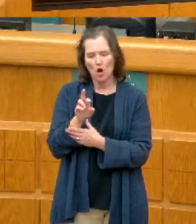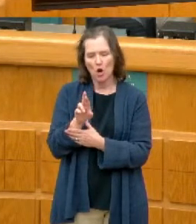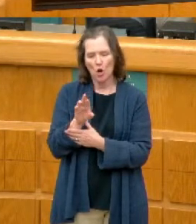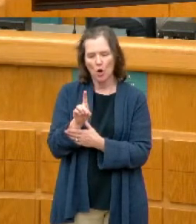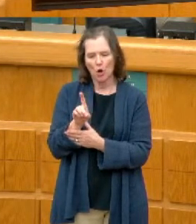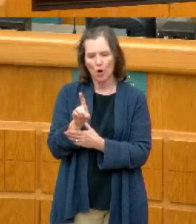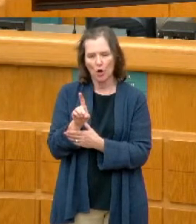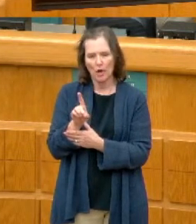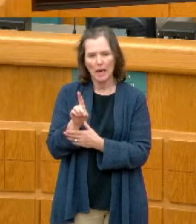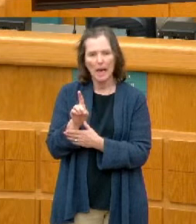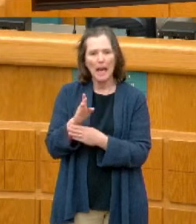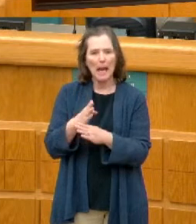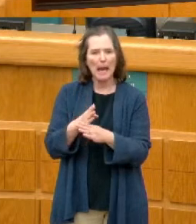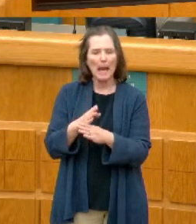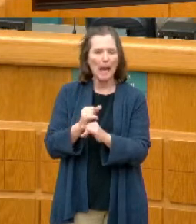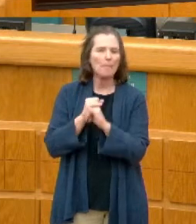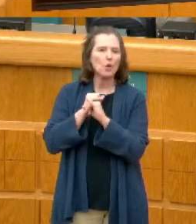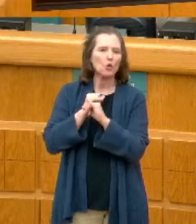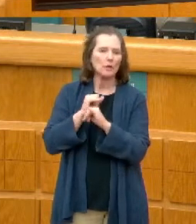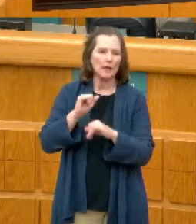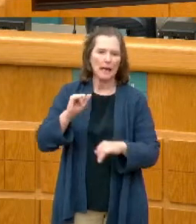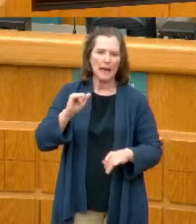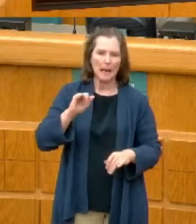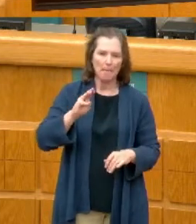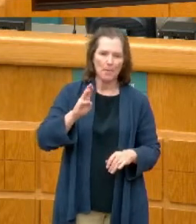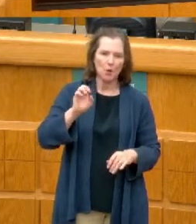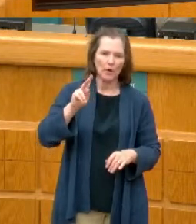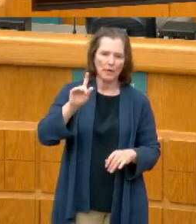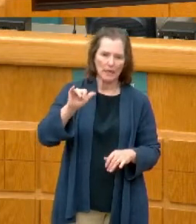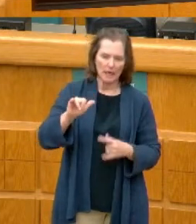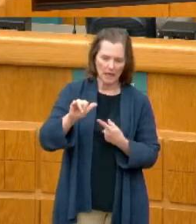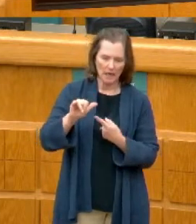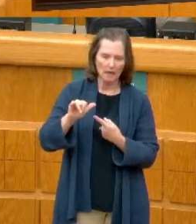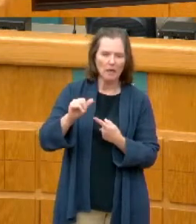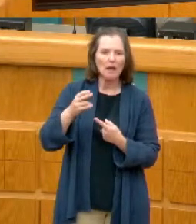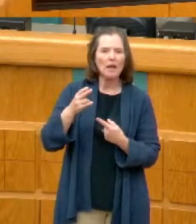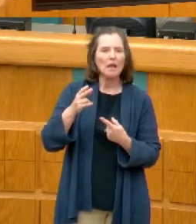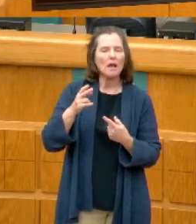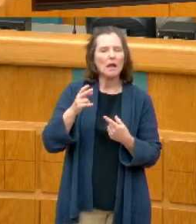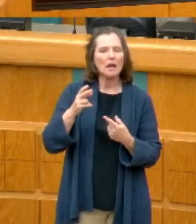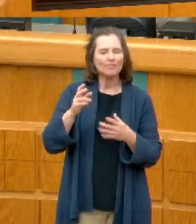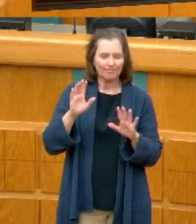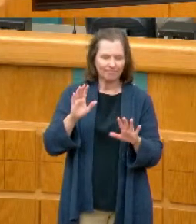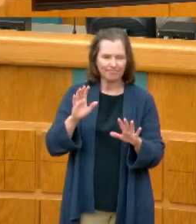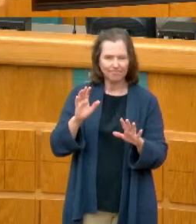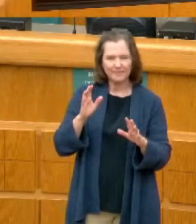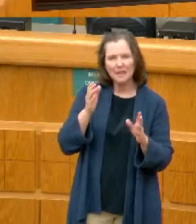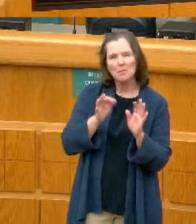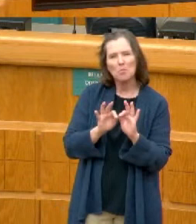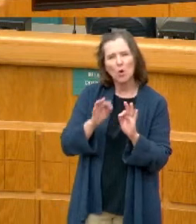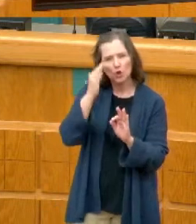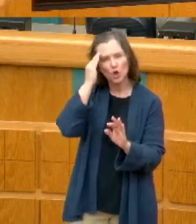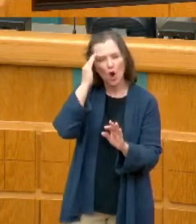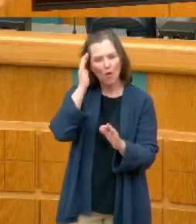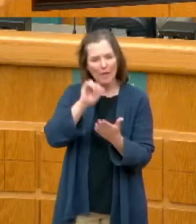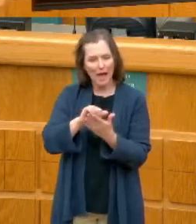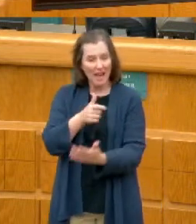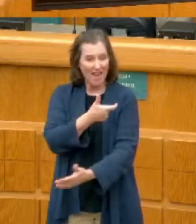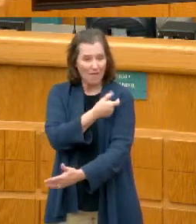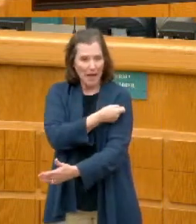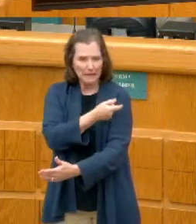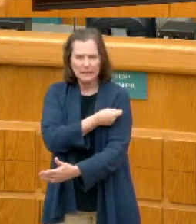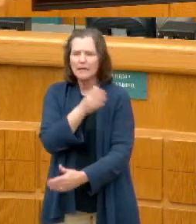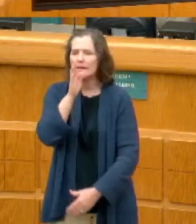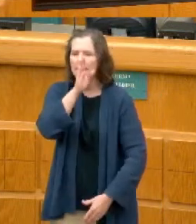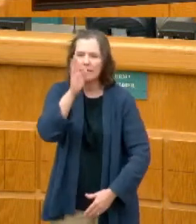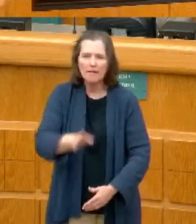No vaccine is 100% effective. That's why we ask pregnant women in the